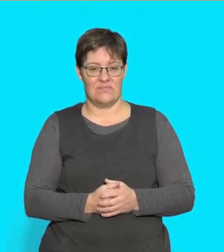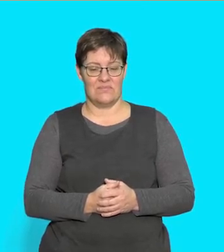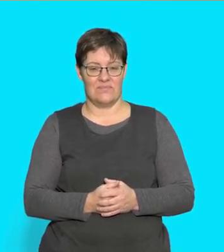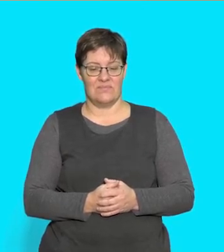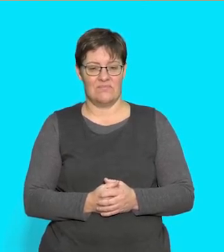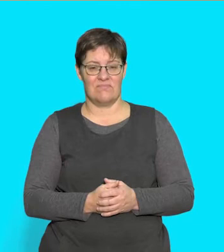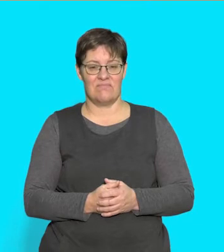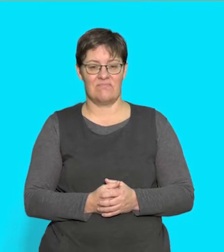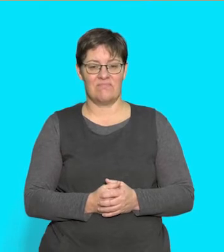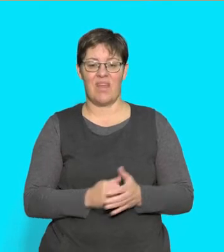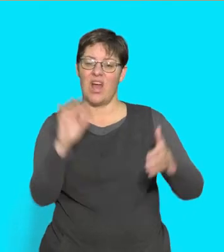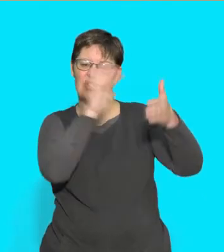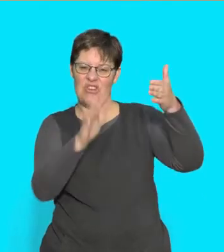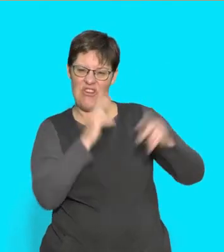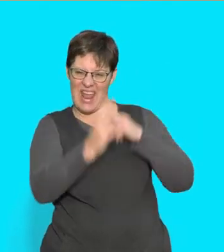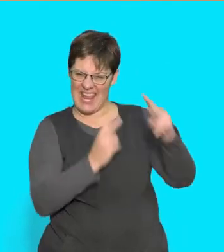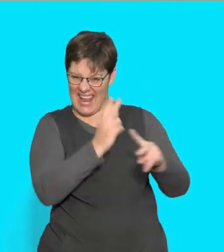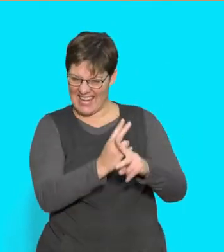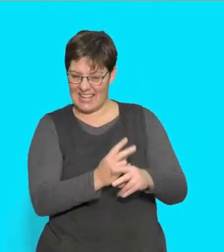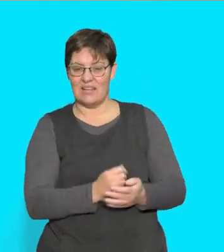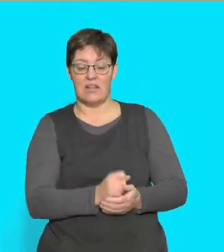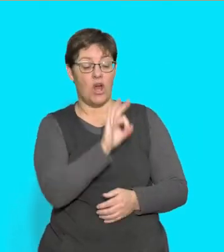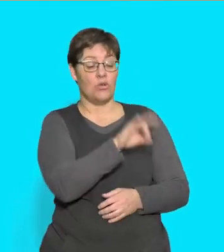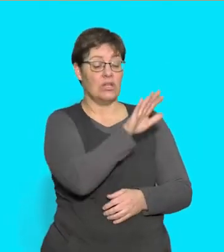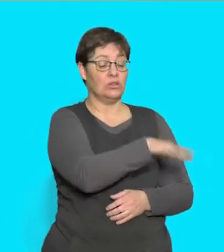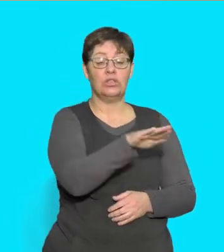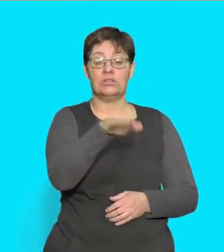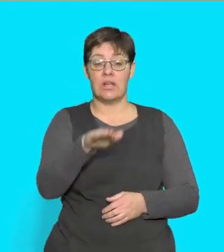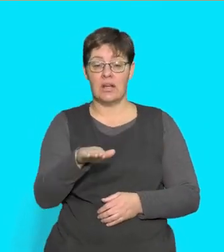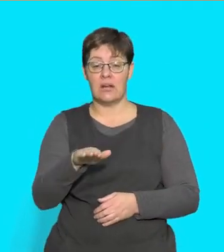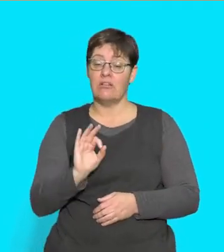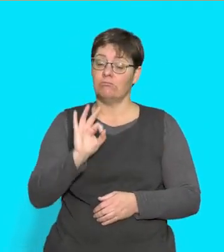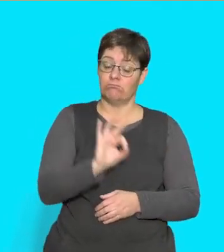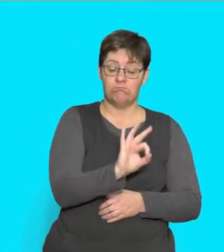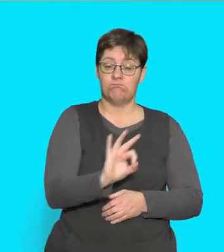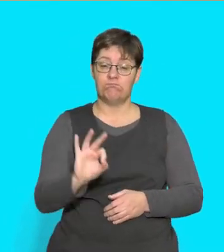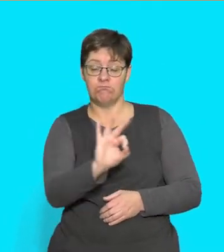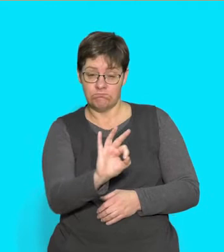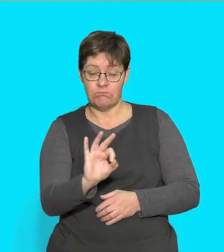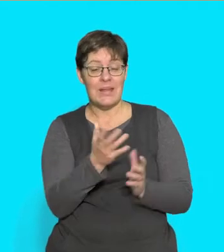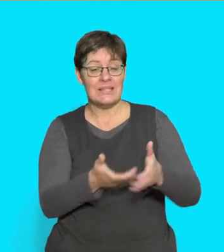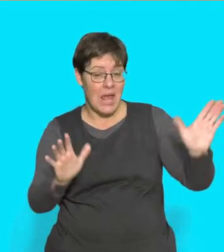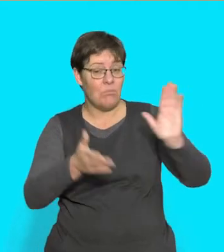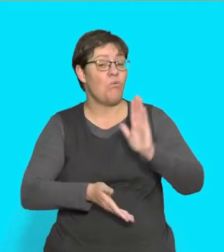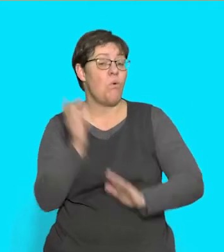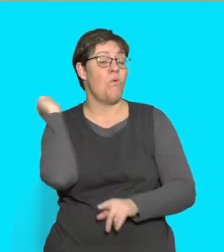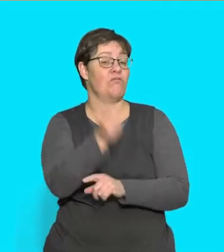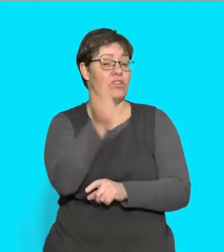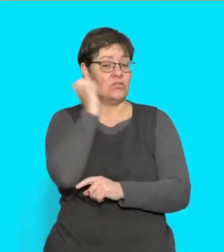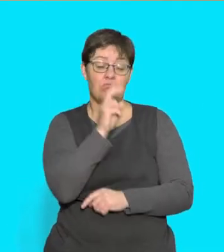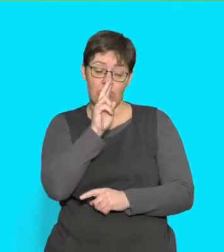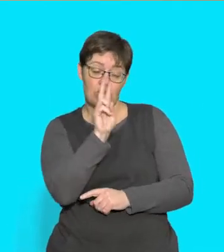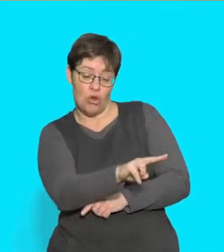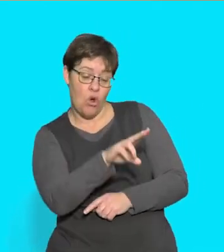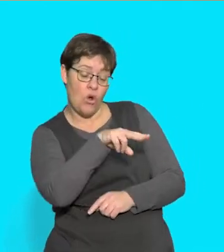Let's listen to the story again. Three children went to the dam to go fishing. They saw a duck